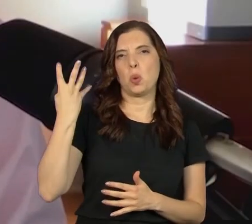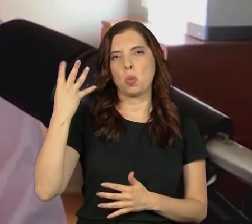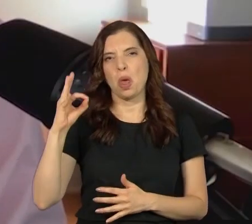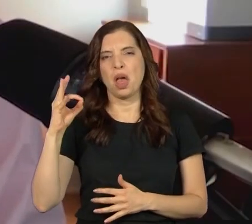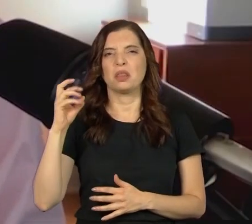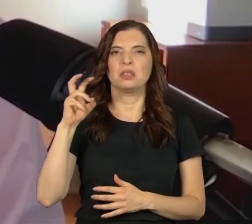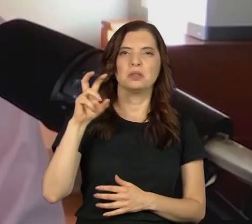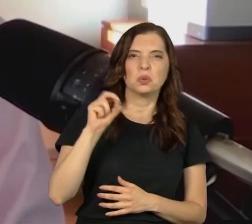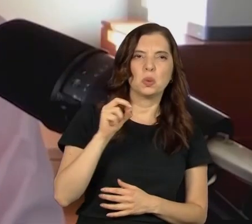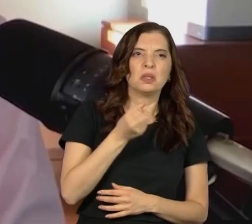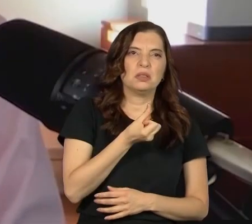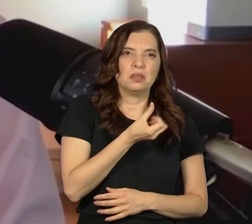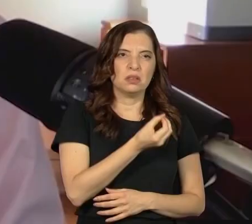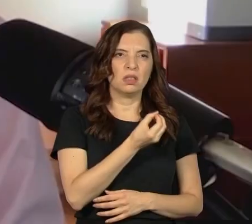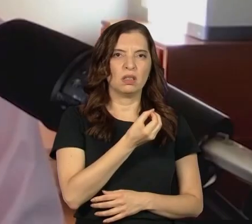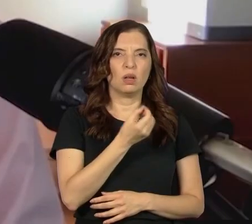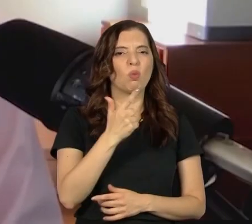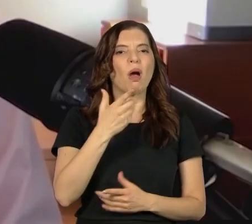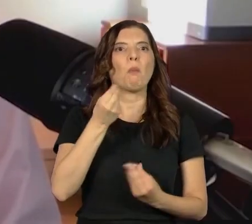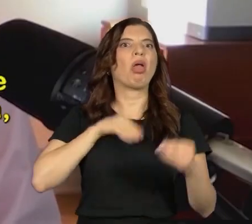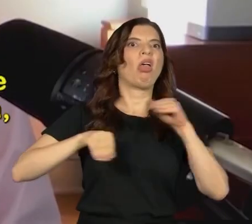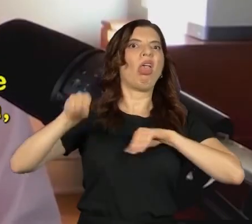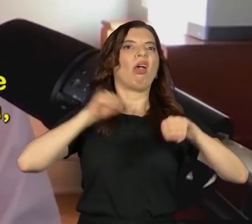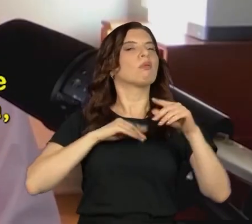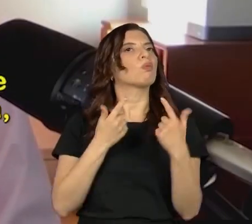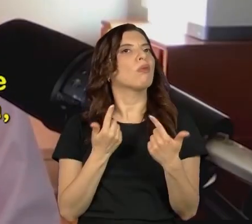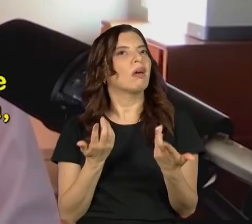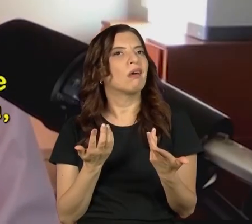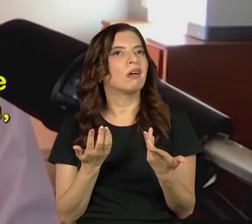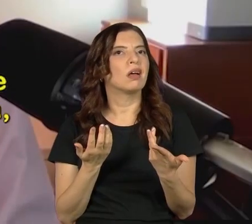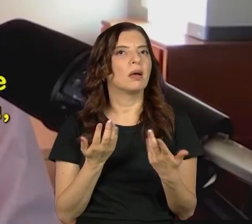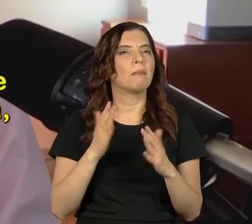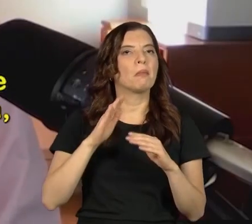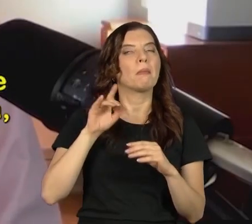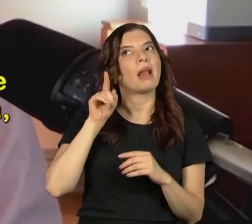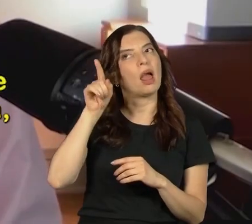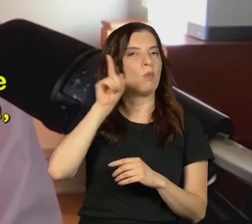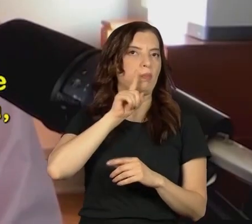40s and 50s and 60s are not getting more depressed, at least not in the United States.